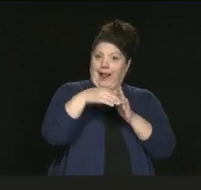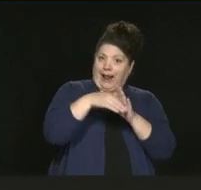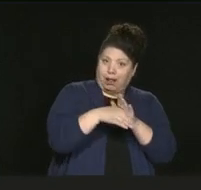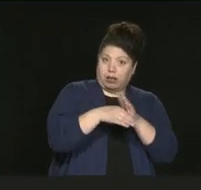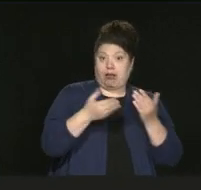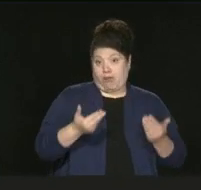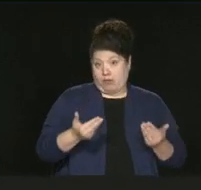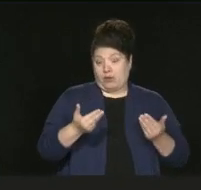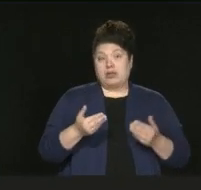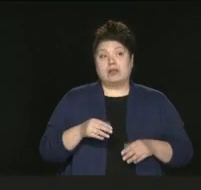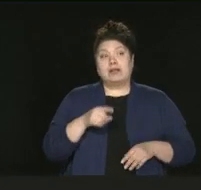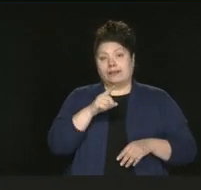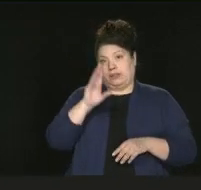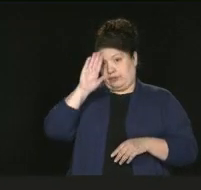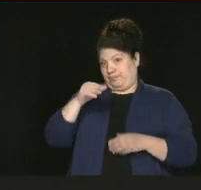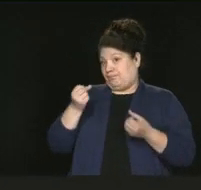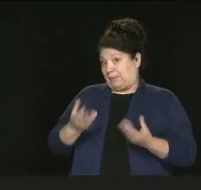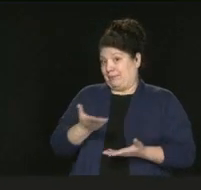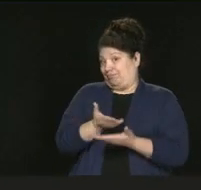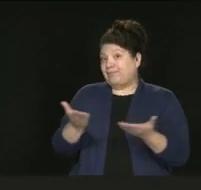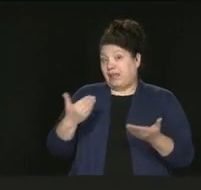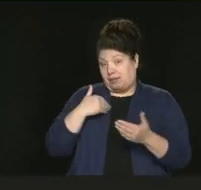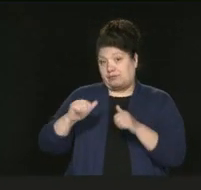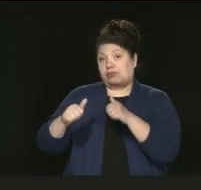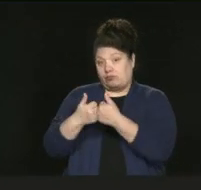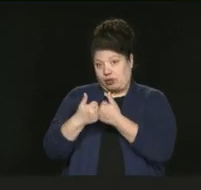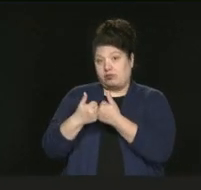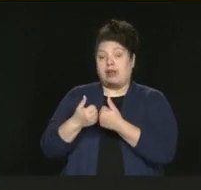and we're quite concerned as to